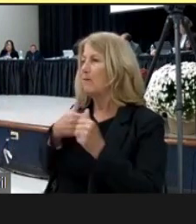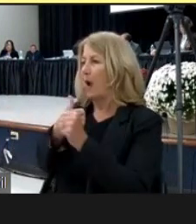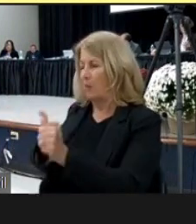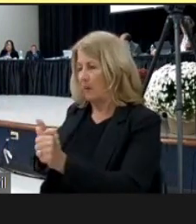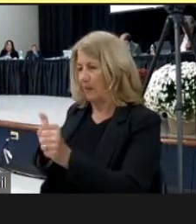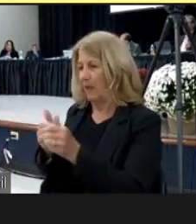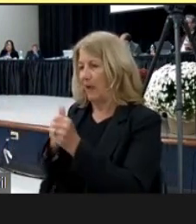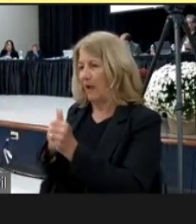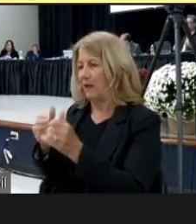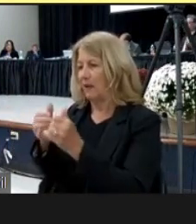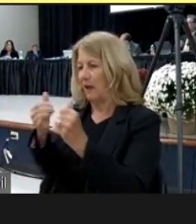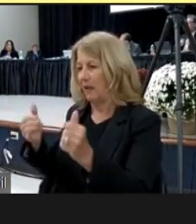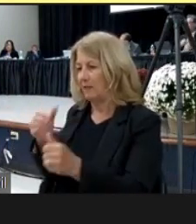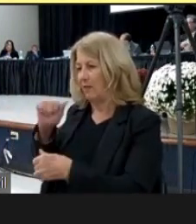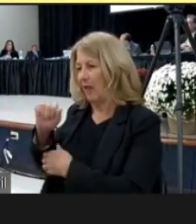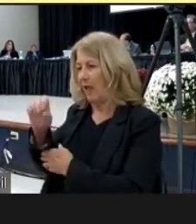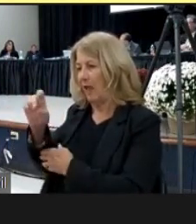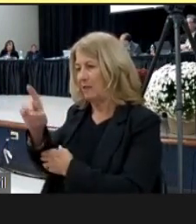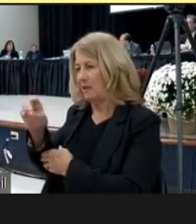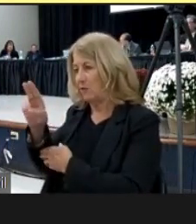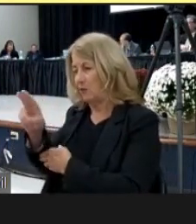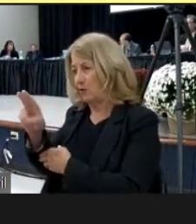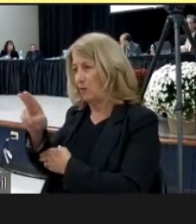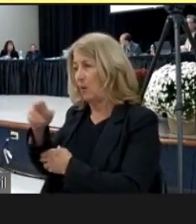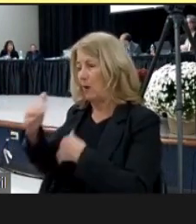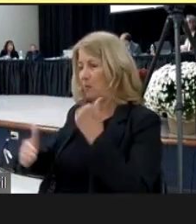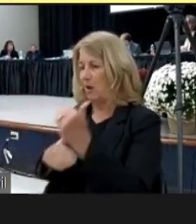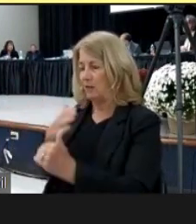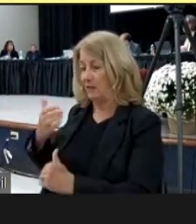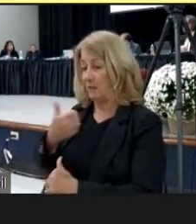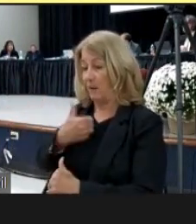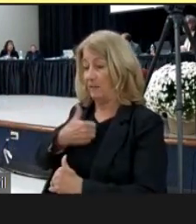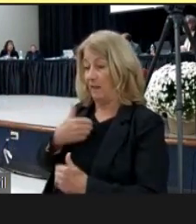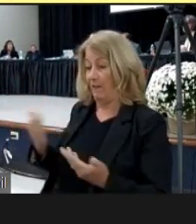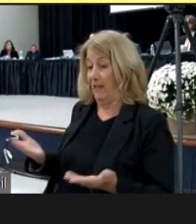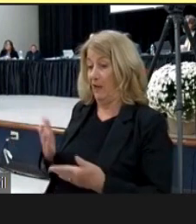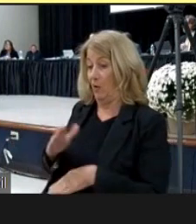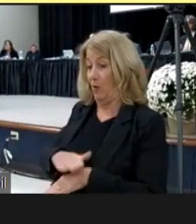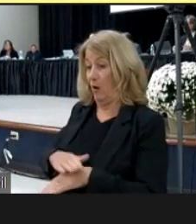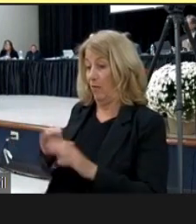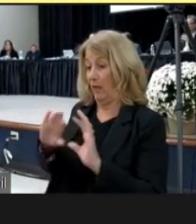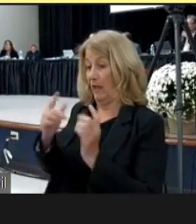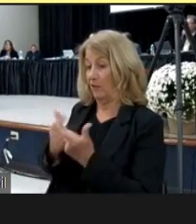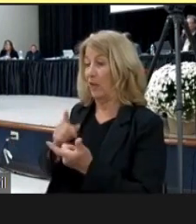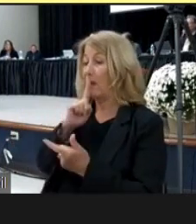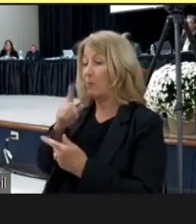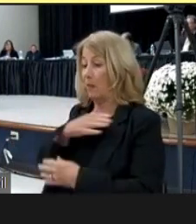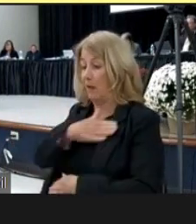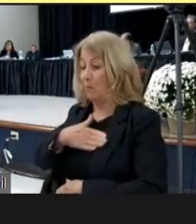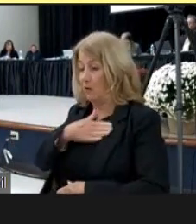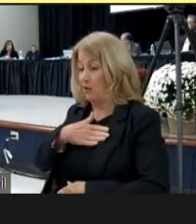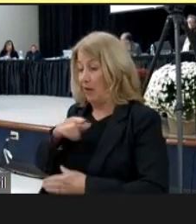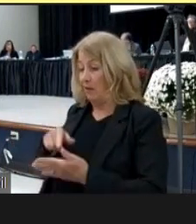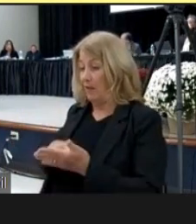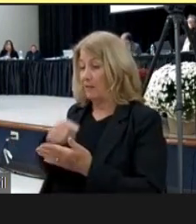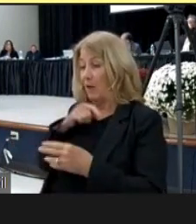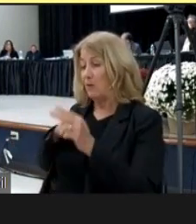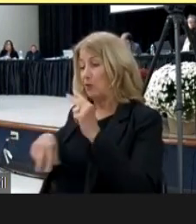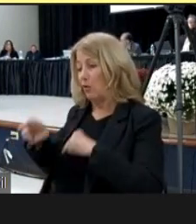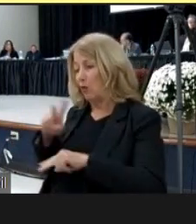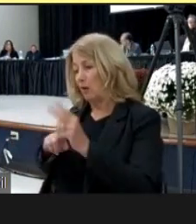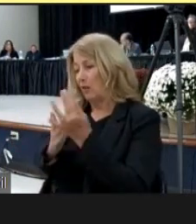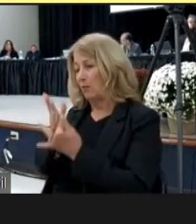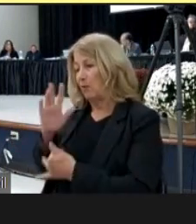ADU process. Myself here on the council, I really appreciate this. I was looking through it and I said,